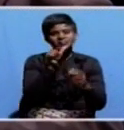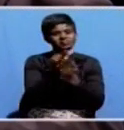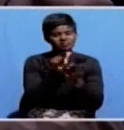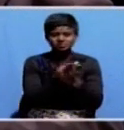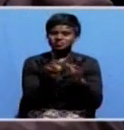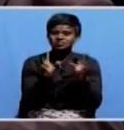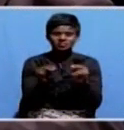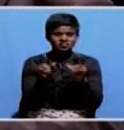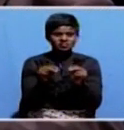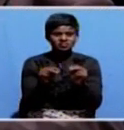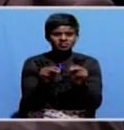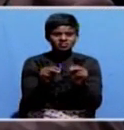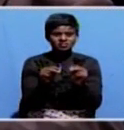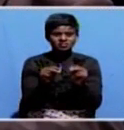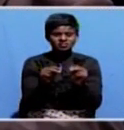law